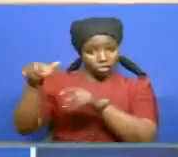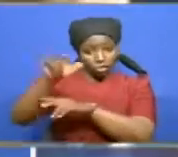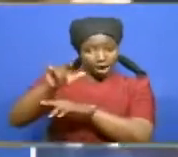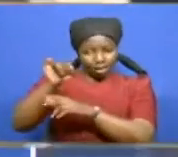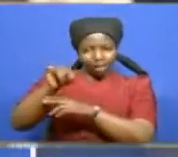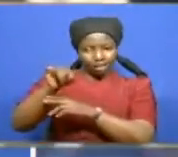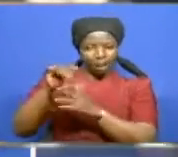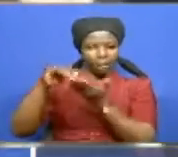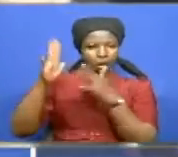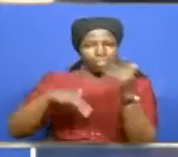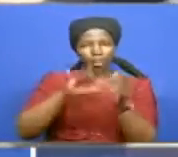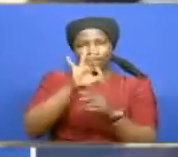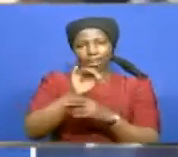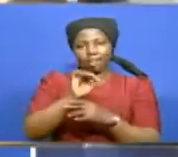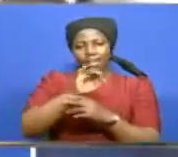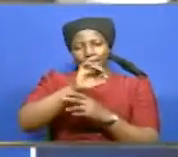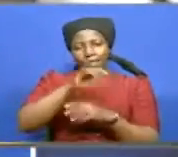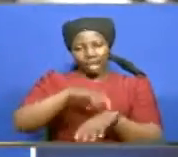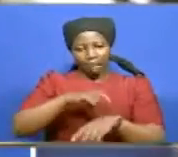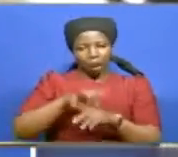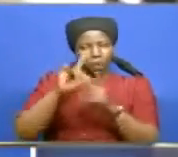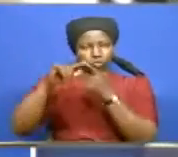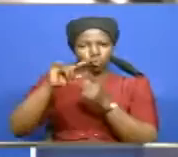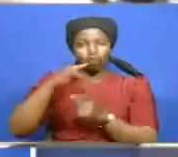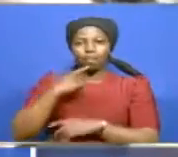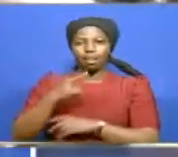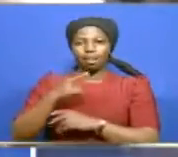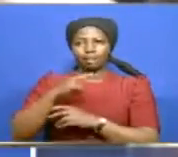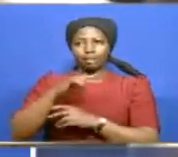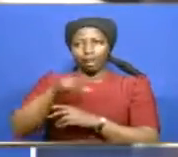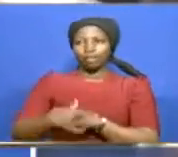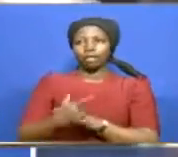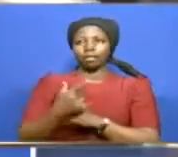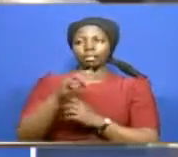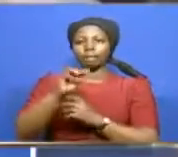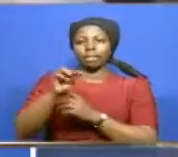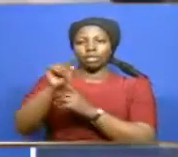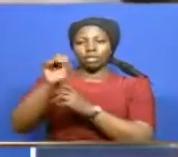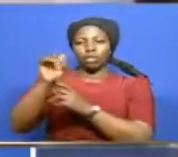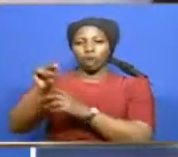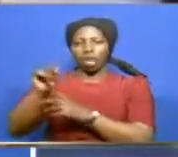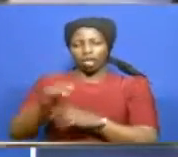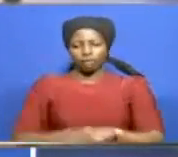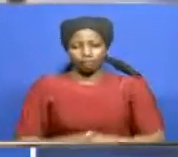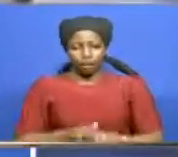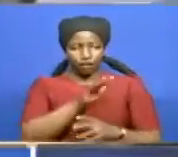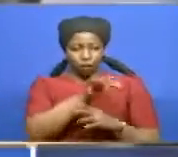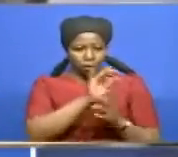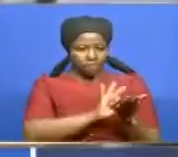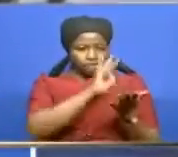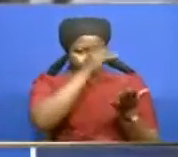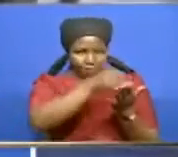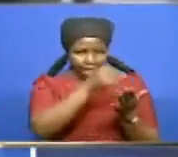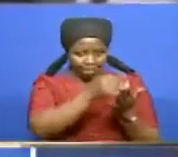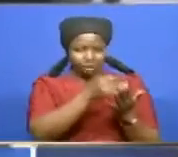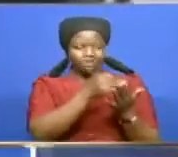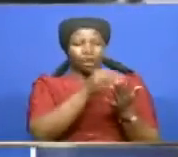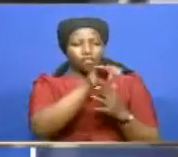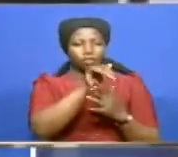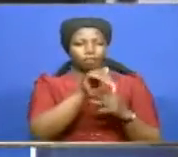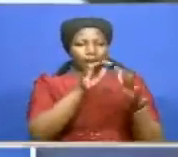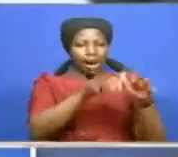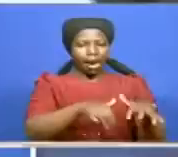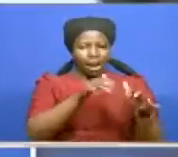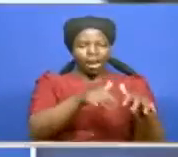30 times to 100,000 metric tons in a year, thanks to a 15 billion shillings financing from the Fund for Agricultural